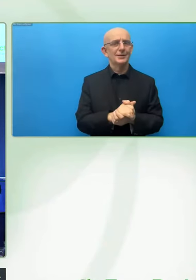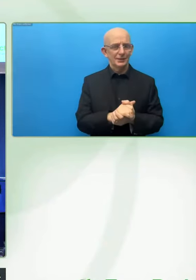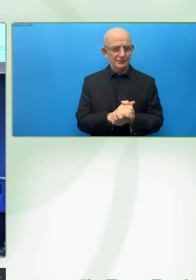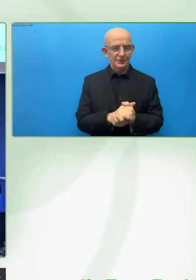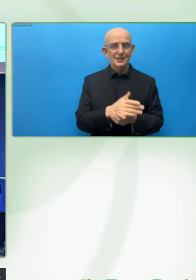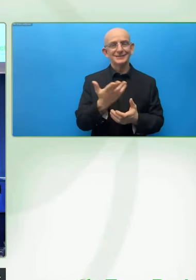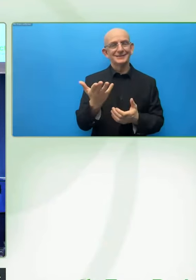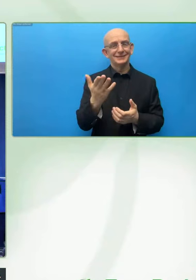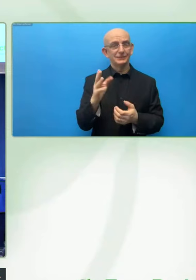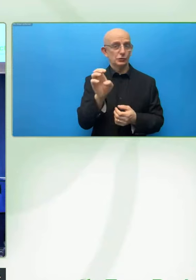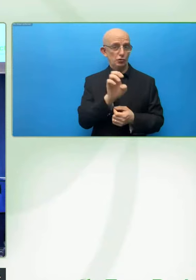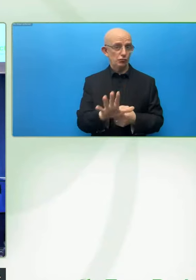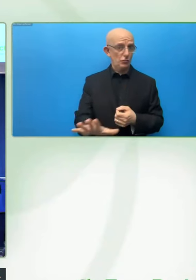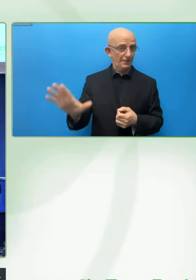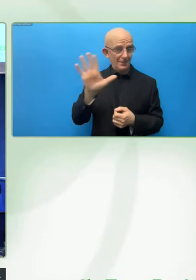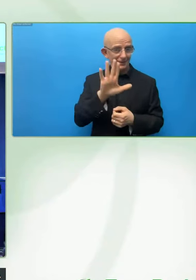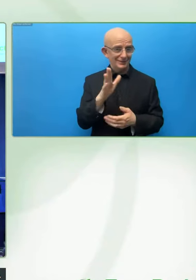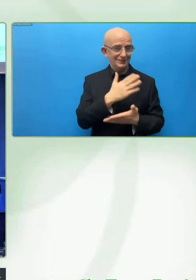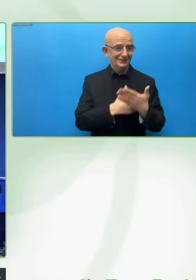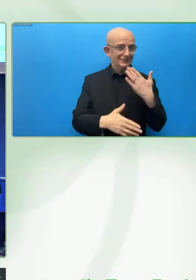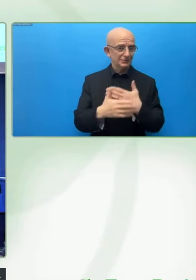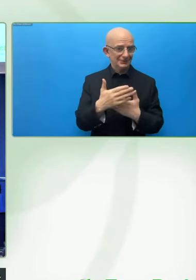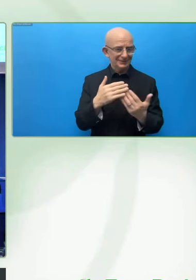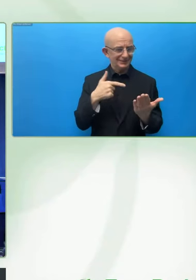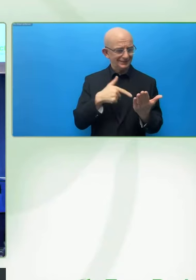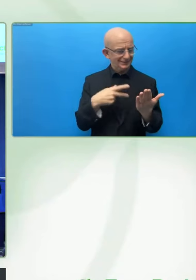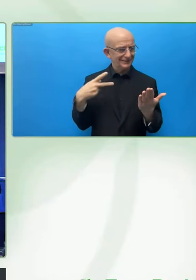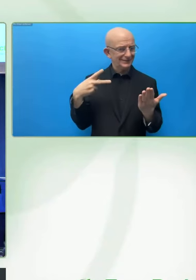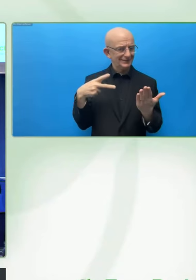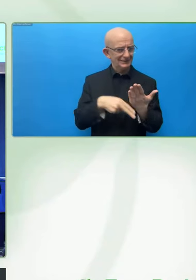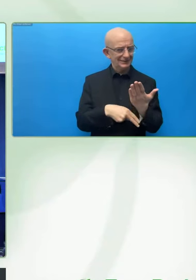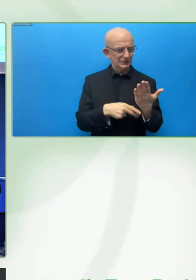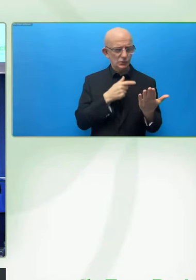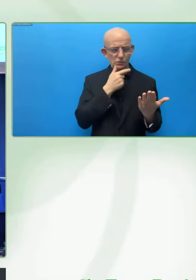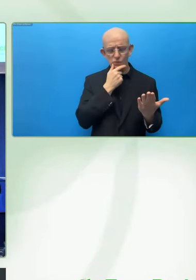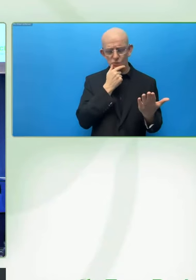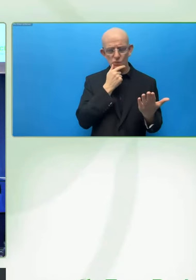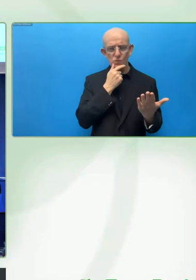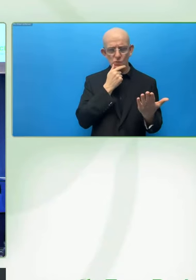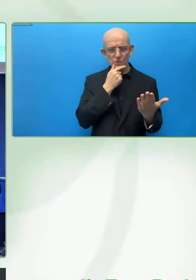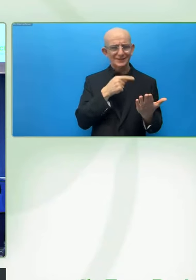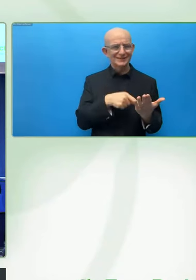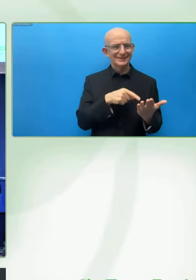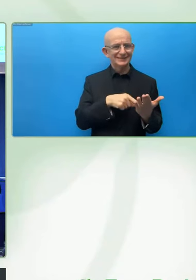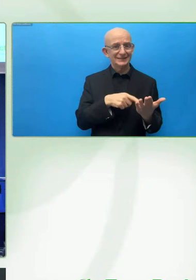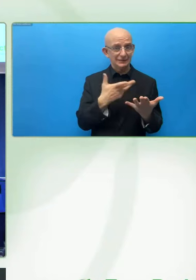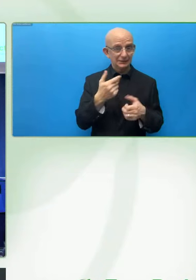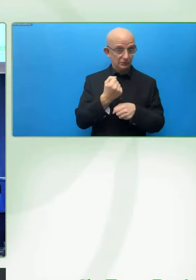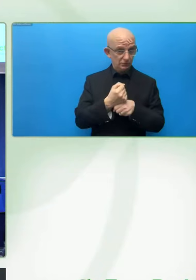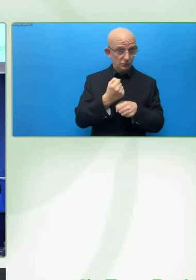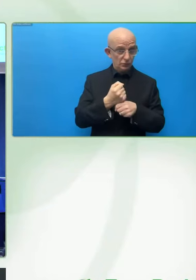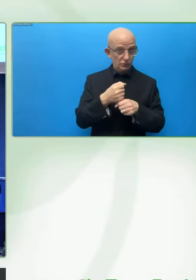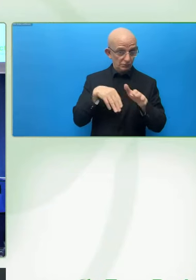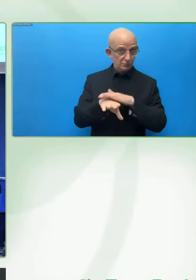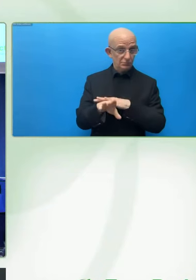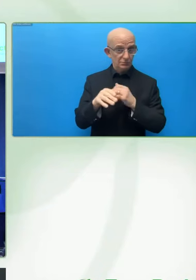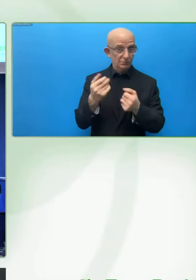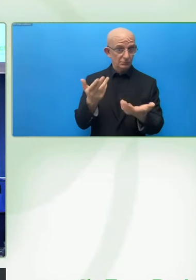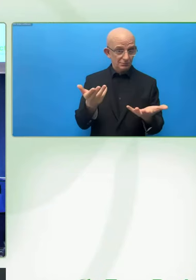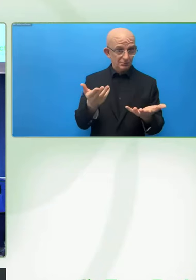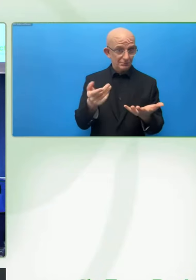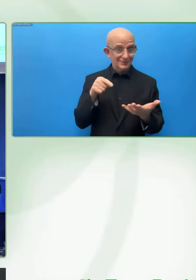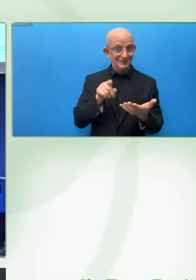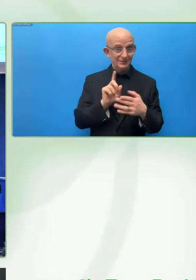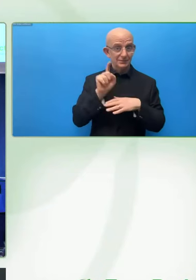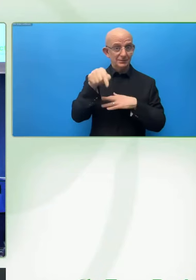across borders in the European Union? Because I don't see any evidence that this is planned for the near